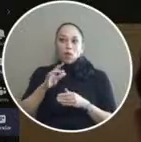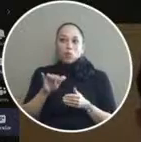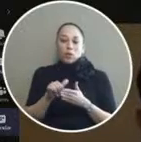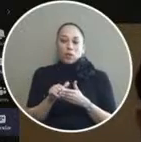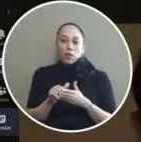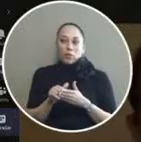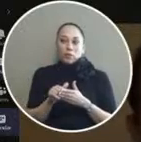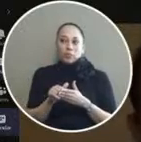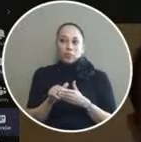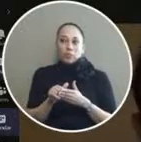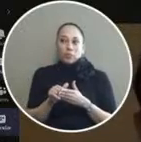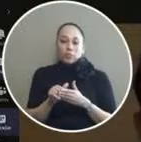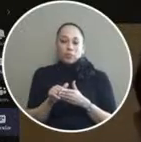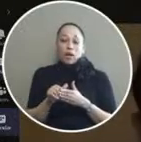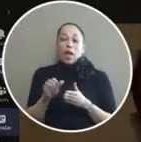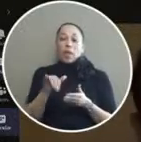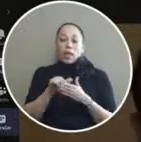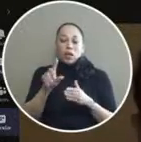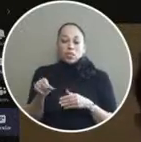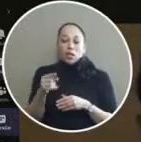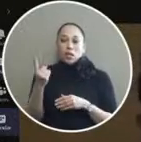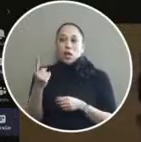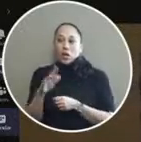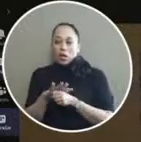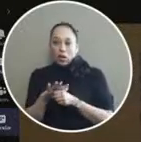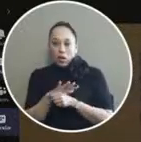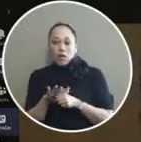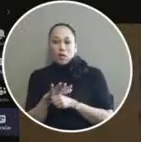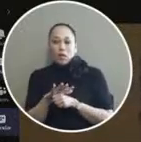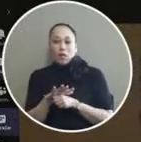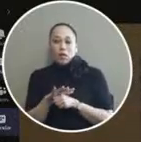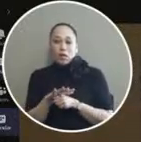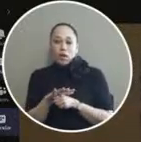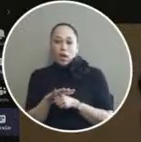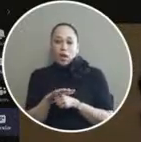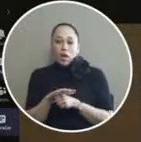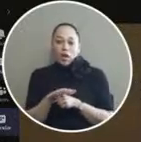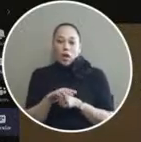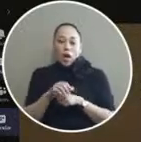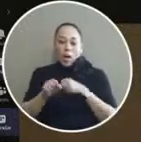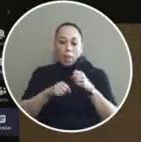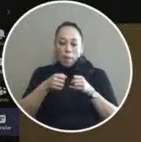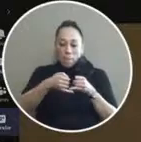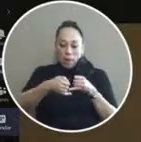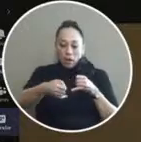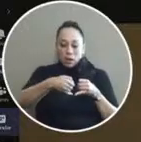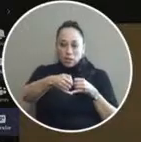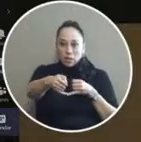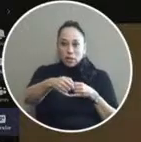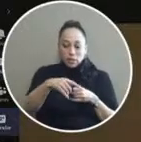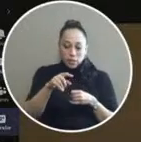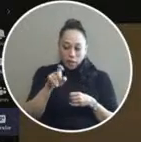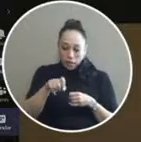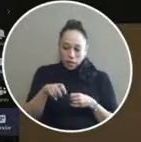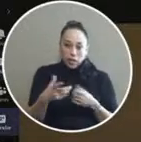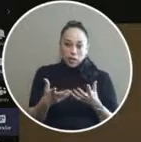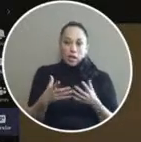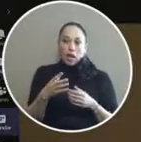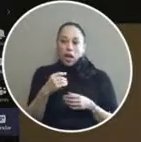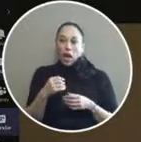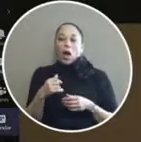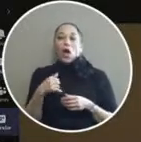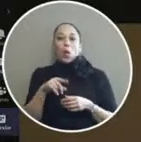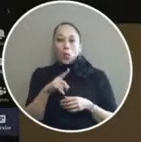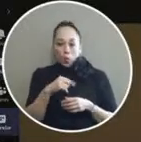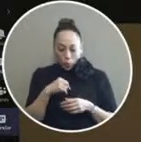Okay. The bike lanes is another area, but let me finish. The bike lanes is another area that is sorely needed. And that